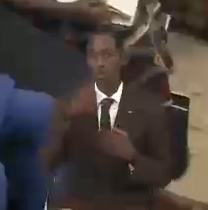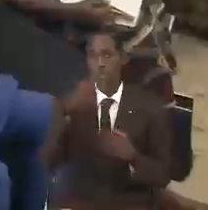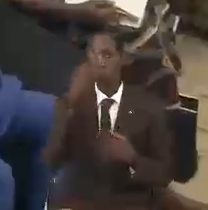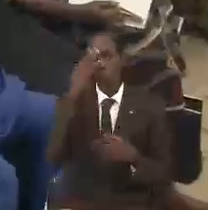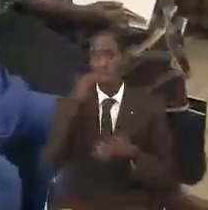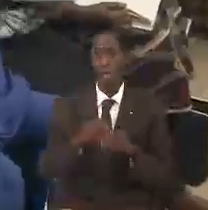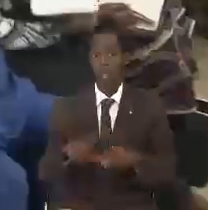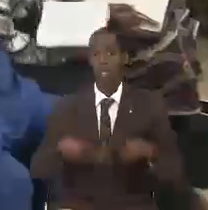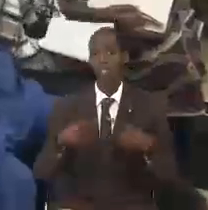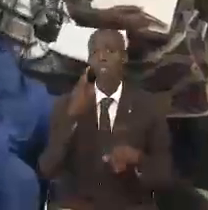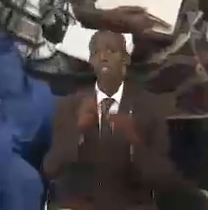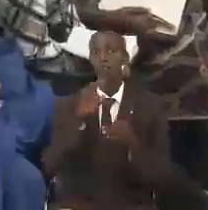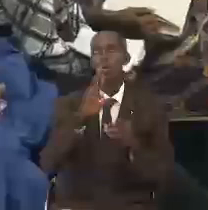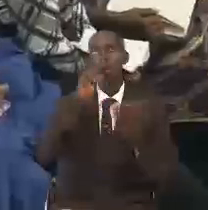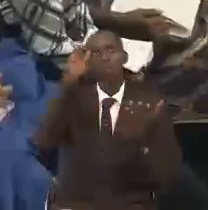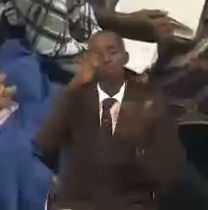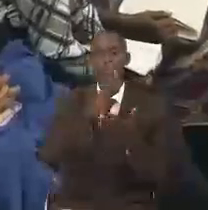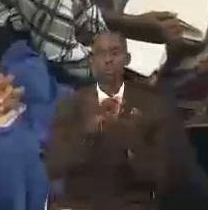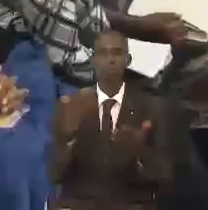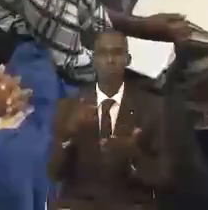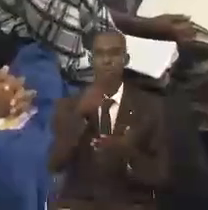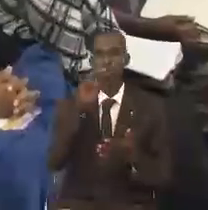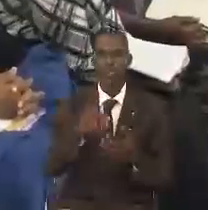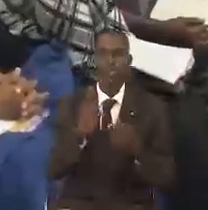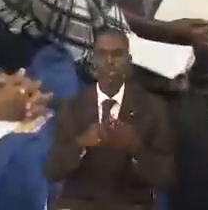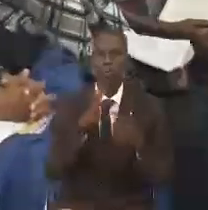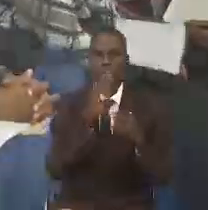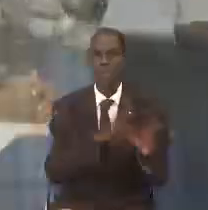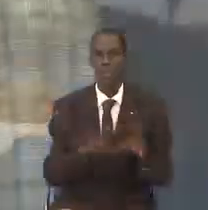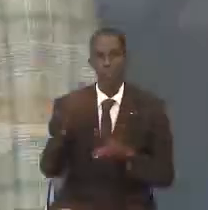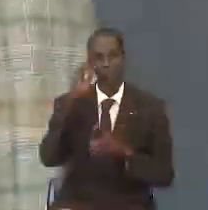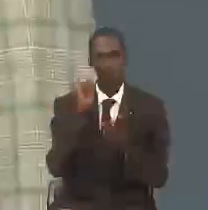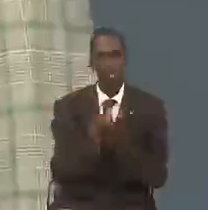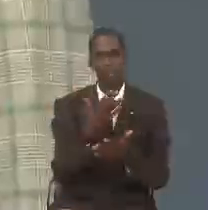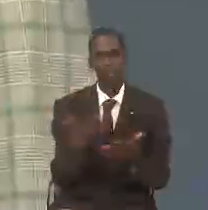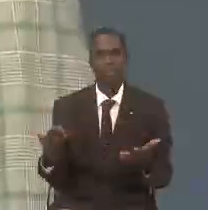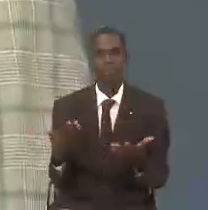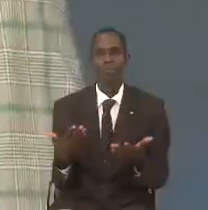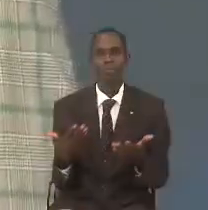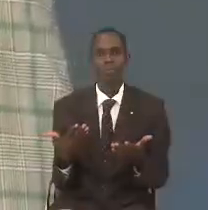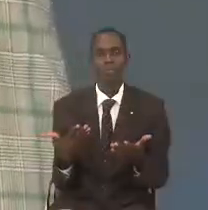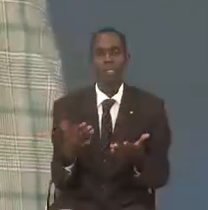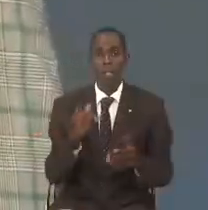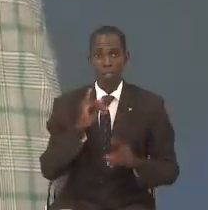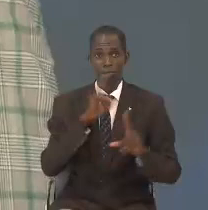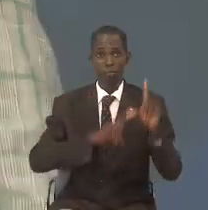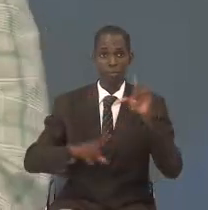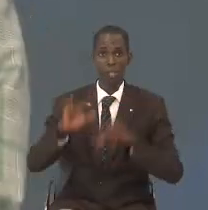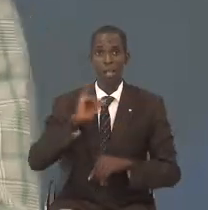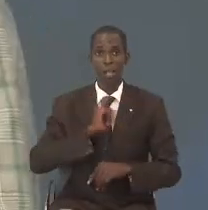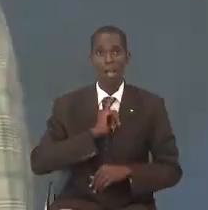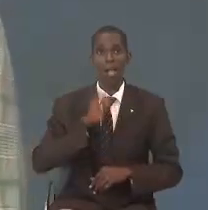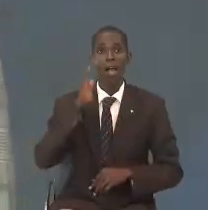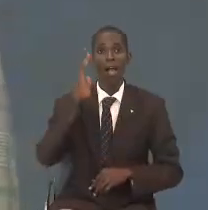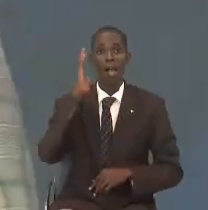you're expecting something, you have to be ready for that thing you're waiting for. I will be ready. I